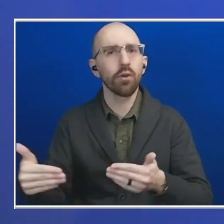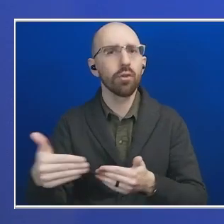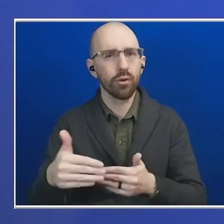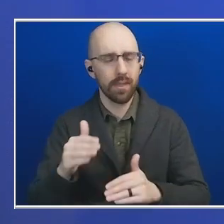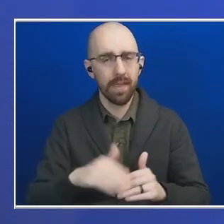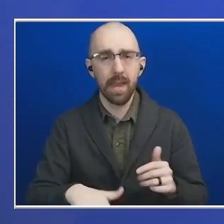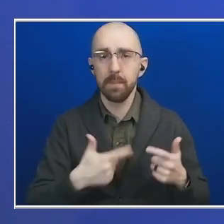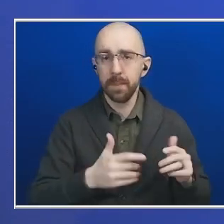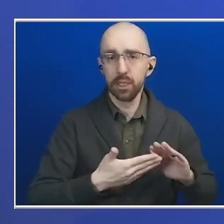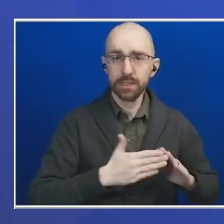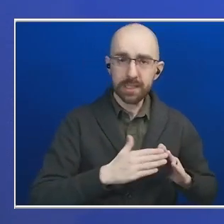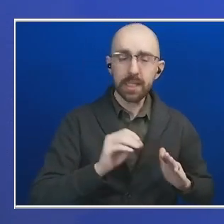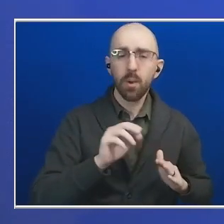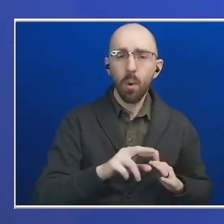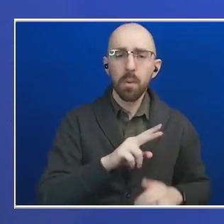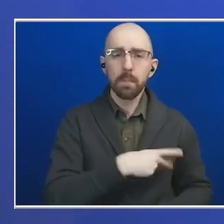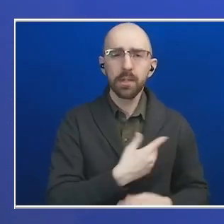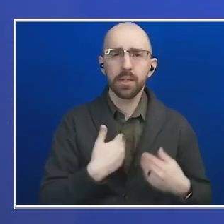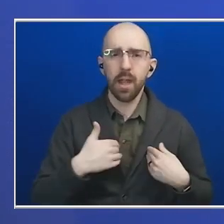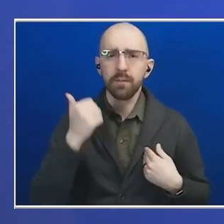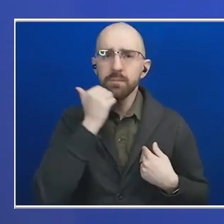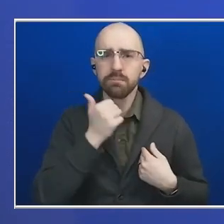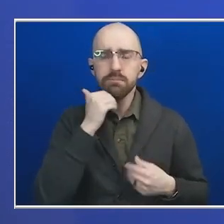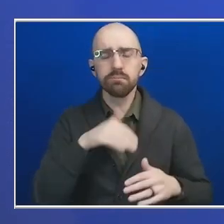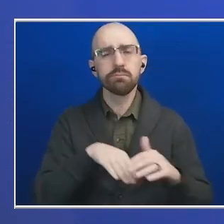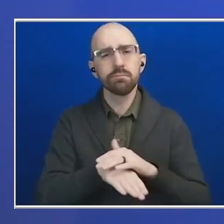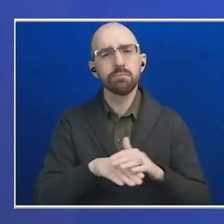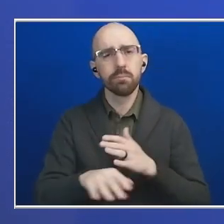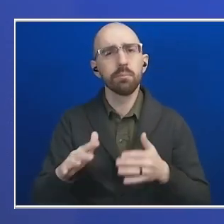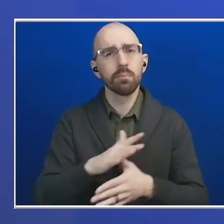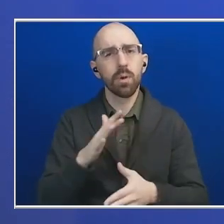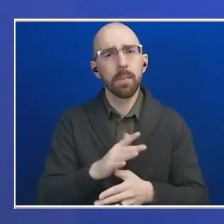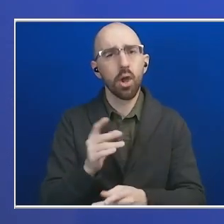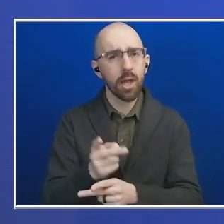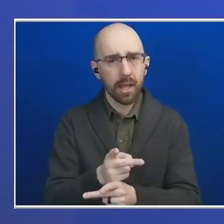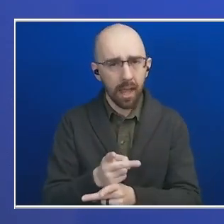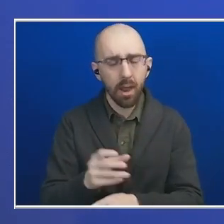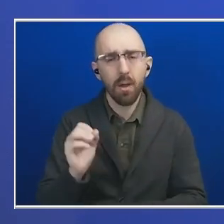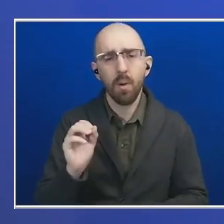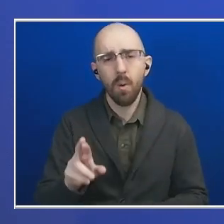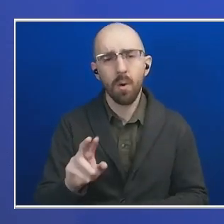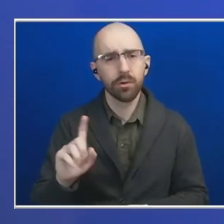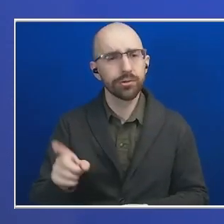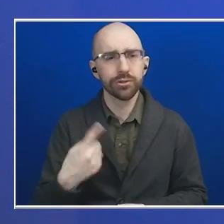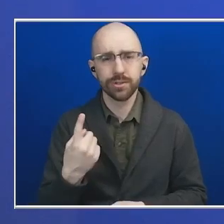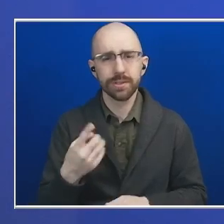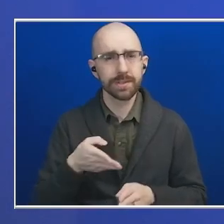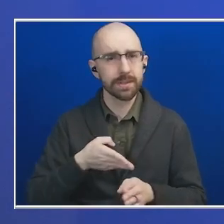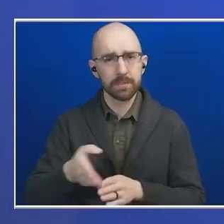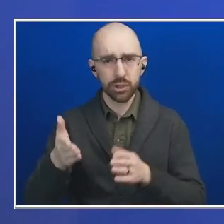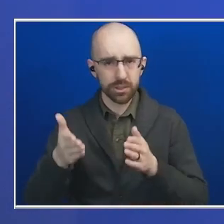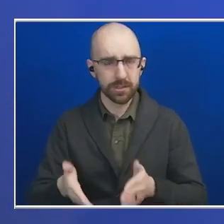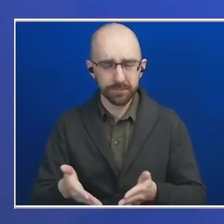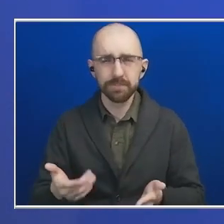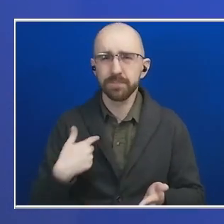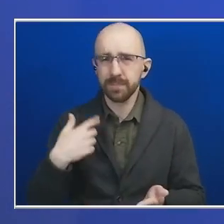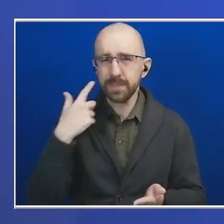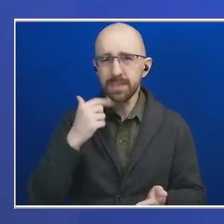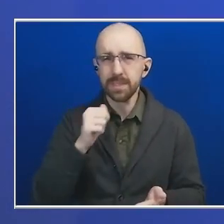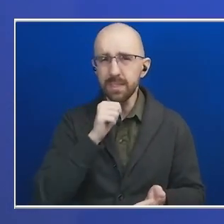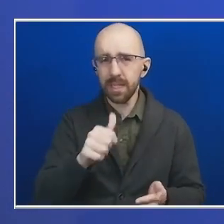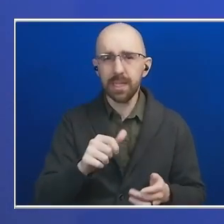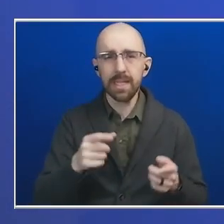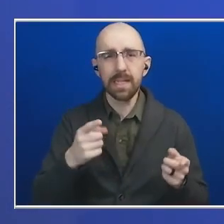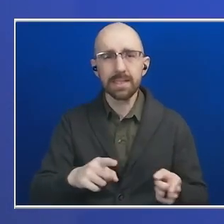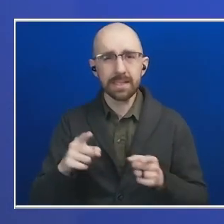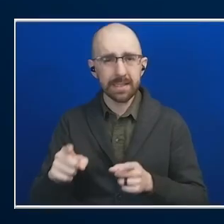who have regular access to a primary care physician or just a specialist. So I think it's not so much an incidence issue, it's an access